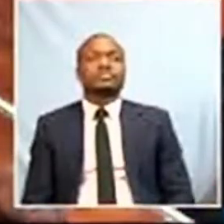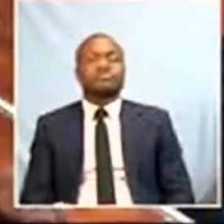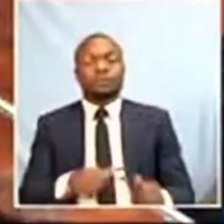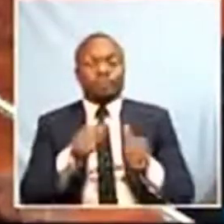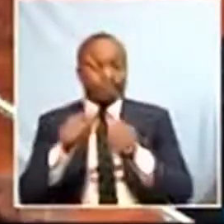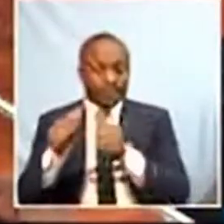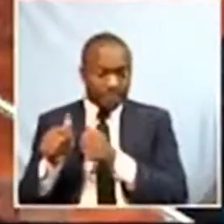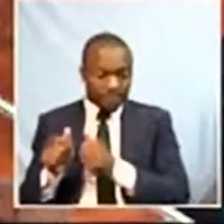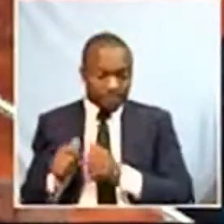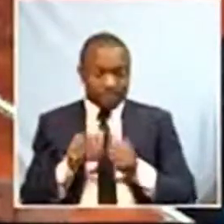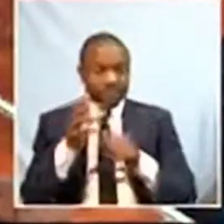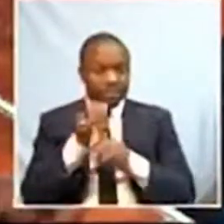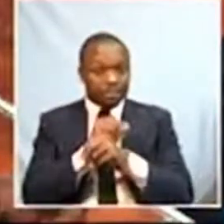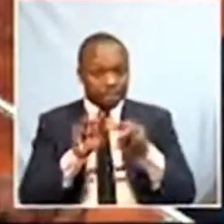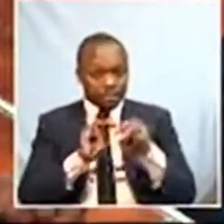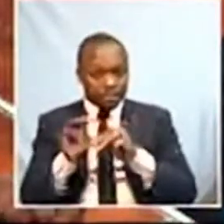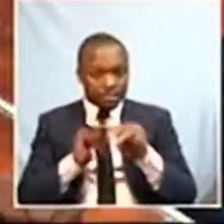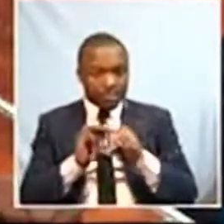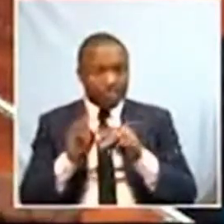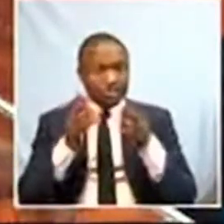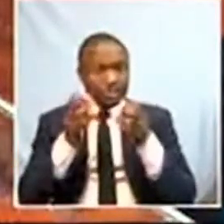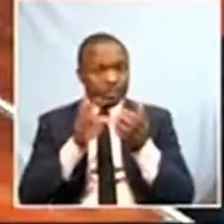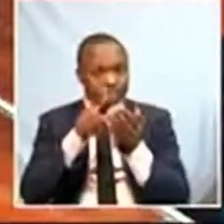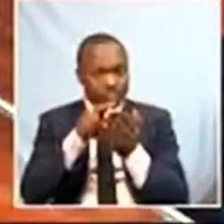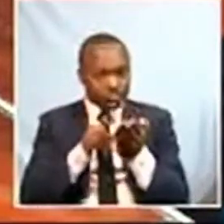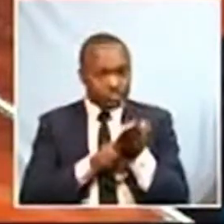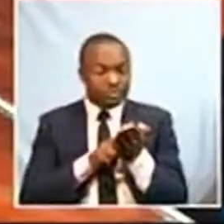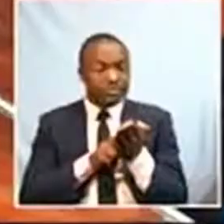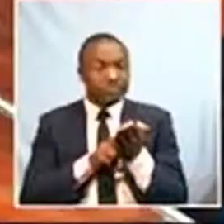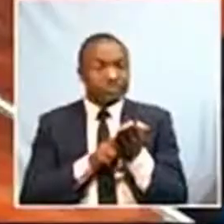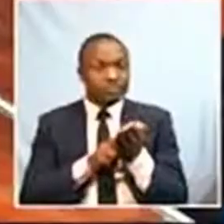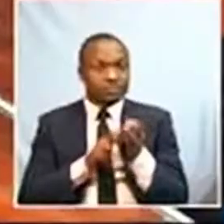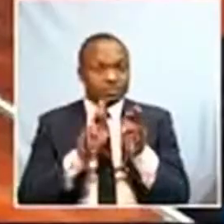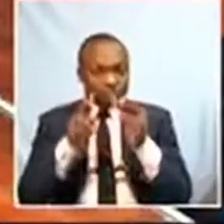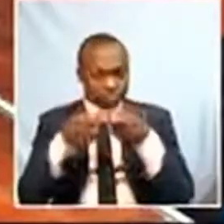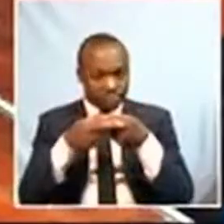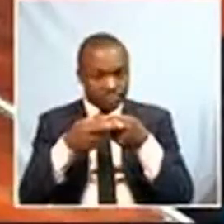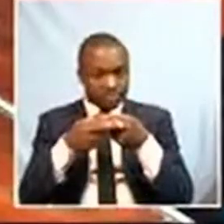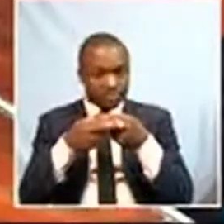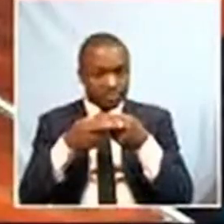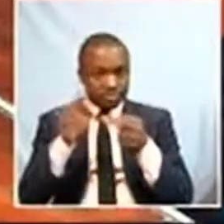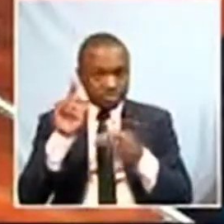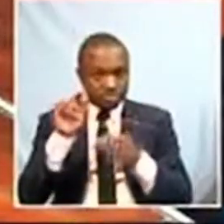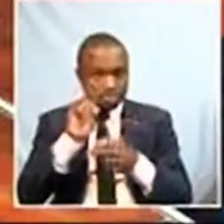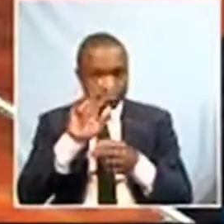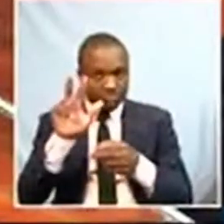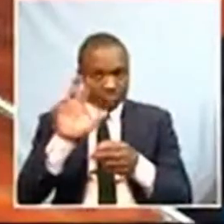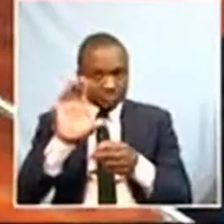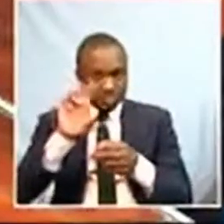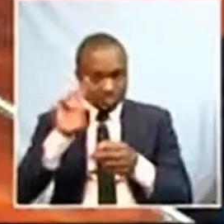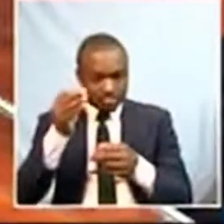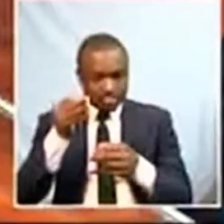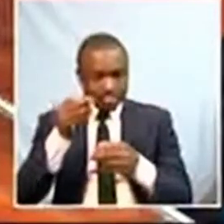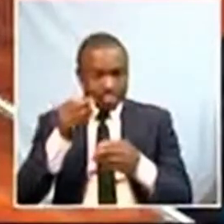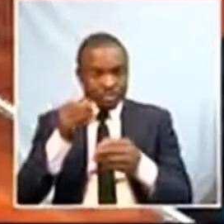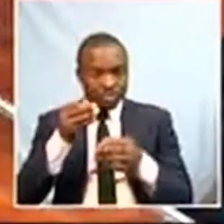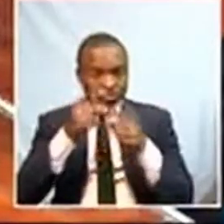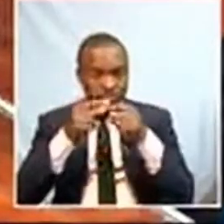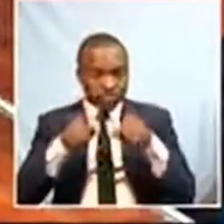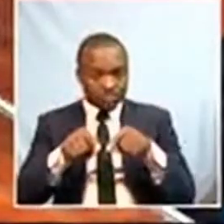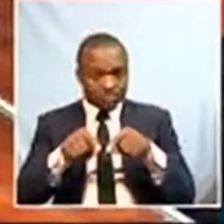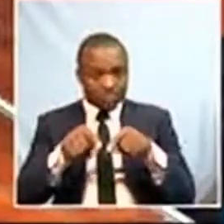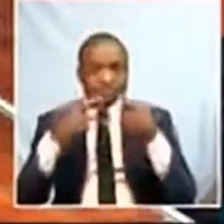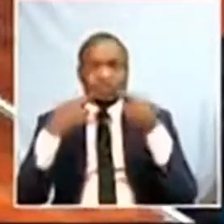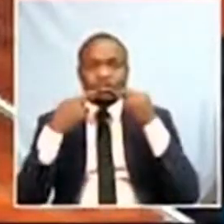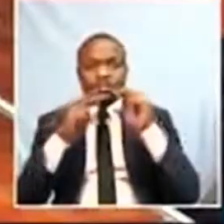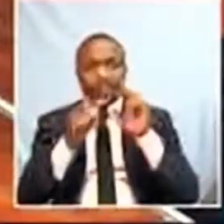Action taken. Management wishes to report that the reconciliation of the 2023 CDF was undertaken and results